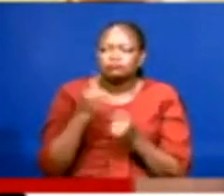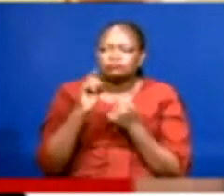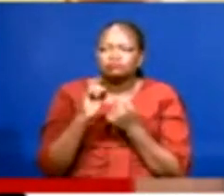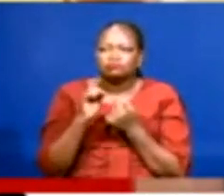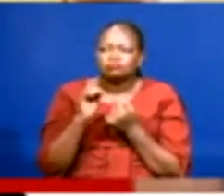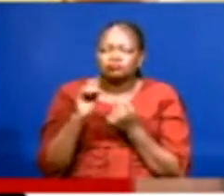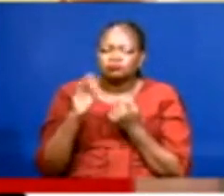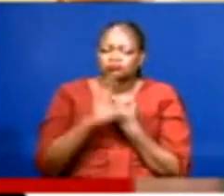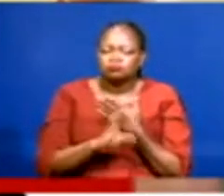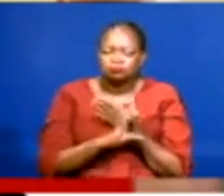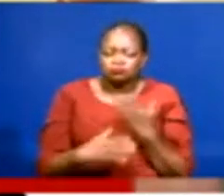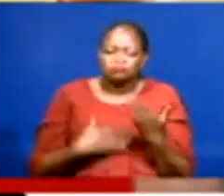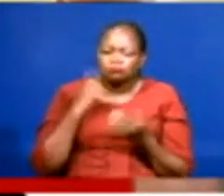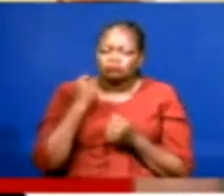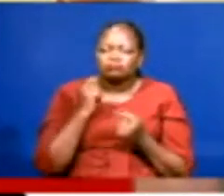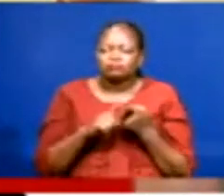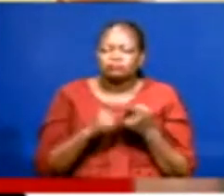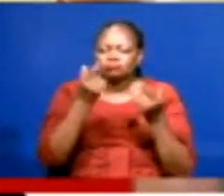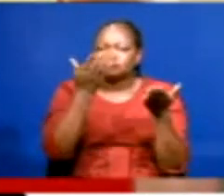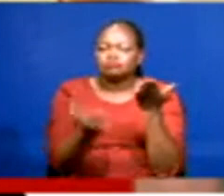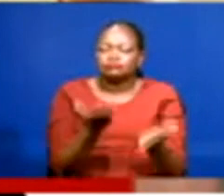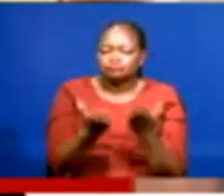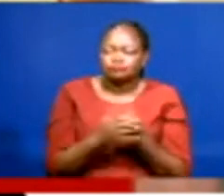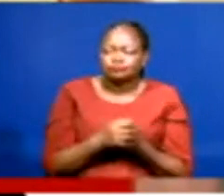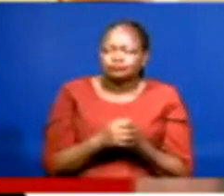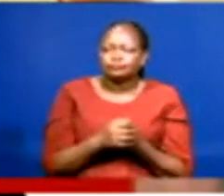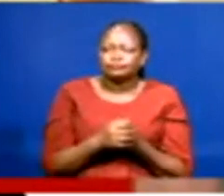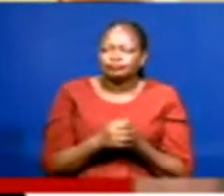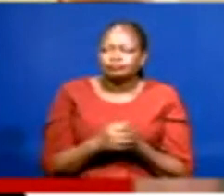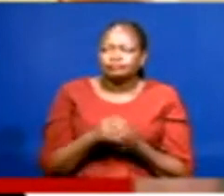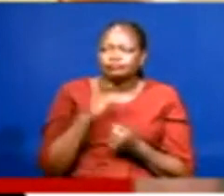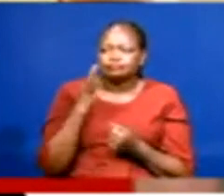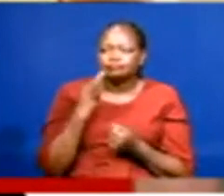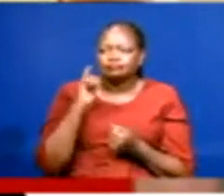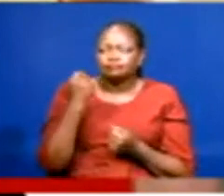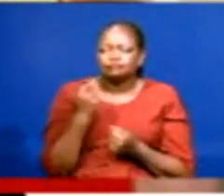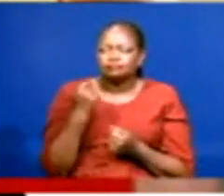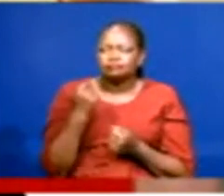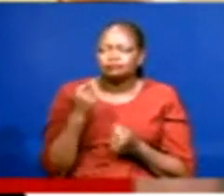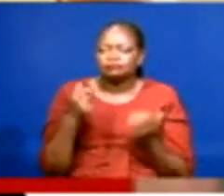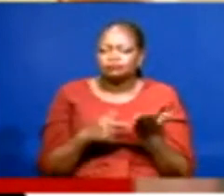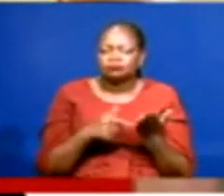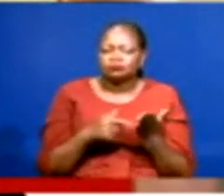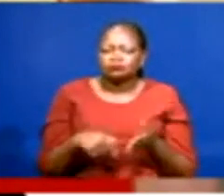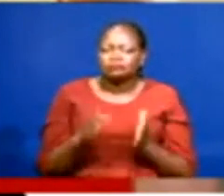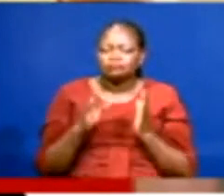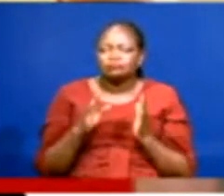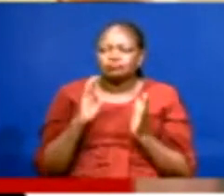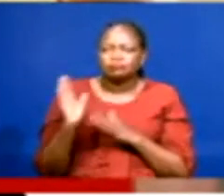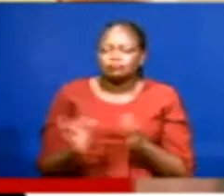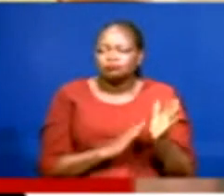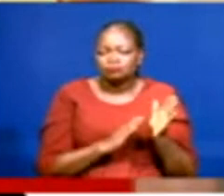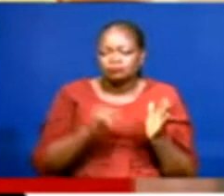have visited Kenya to benchmark. Third, the Kenya's digital superhighway master plan of